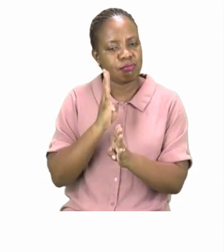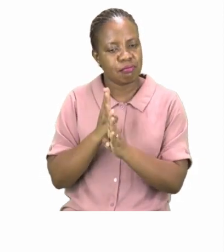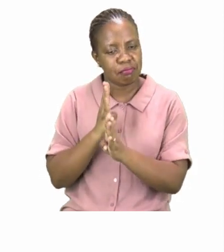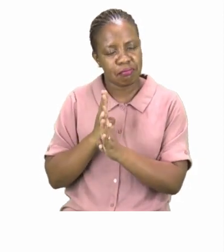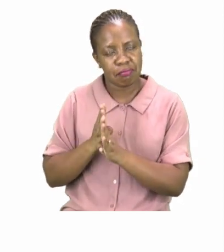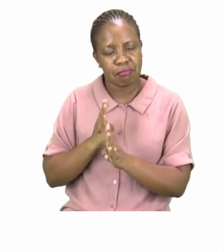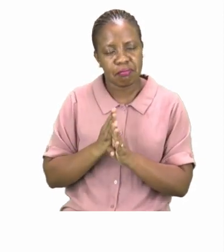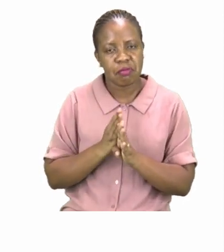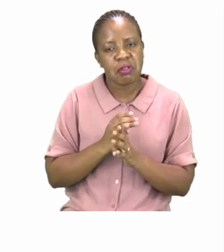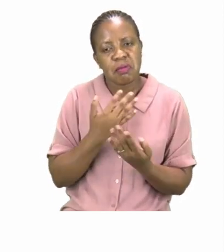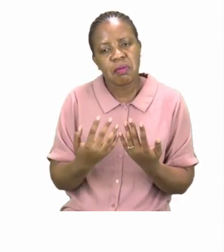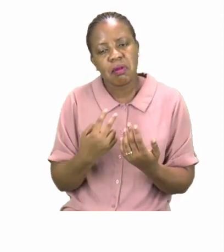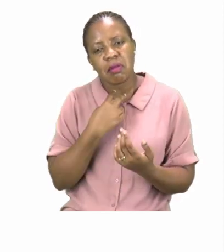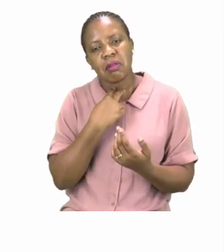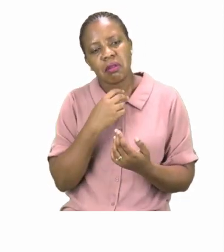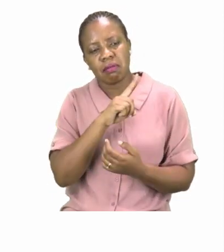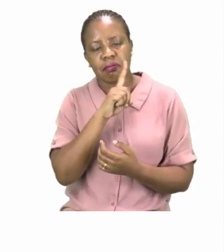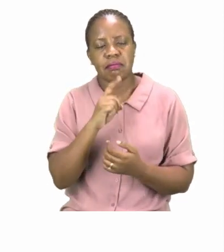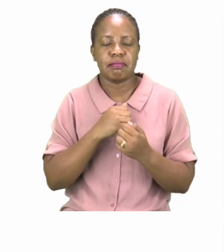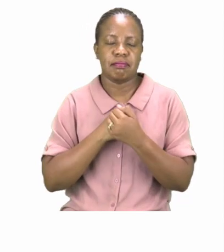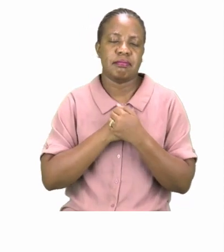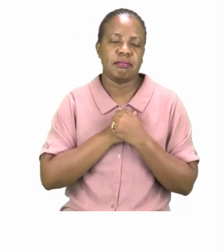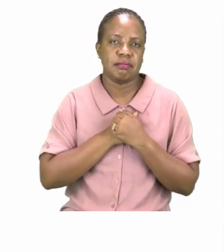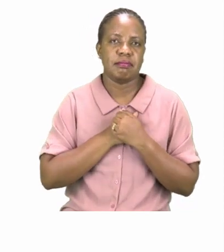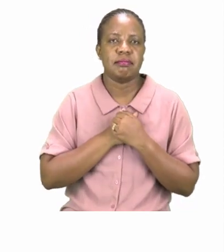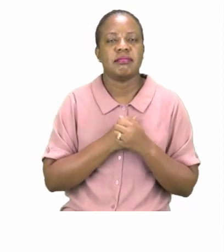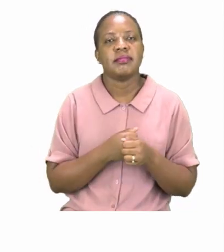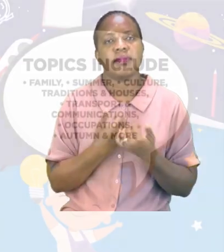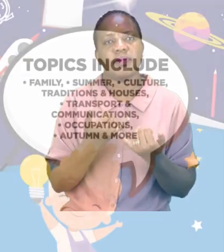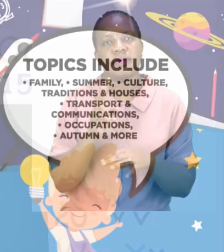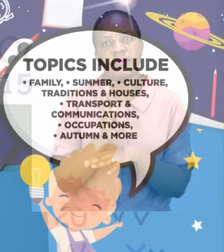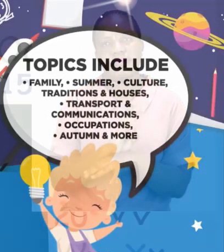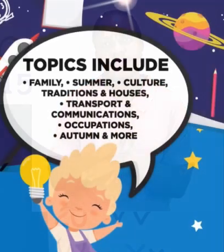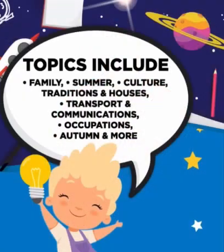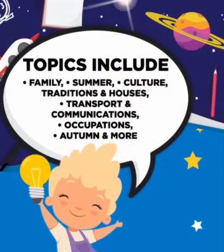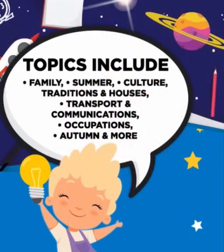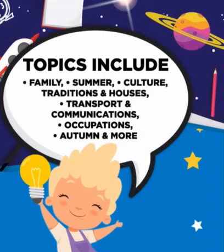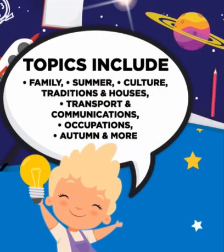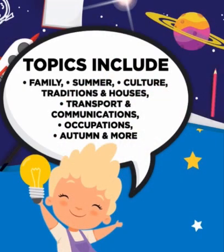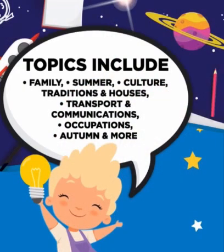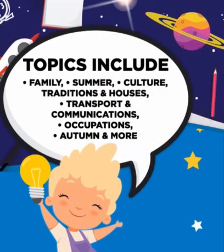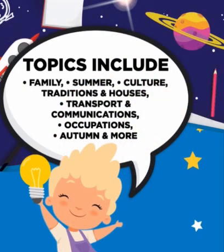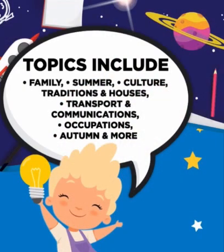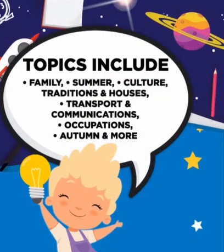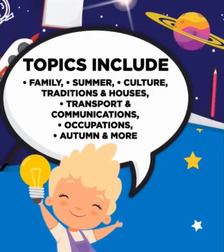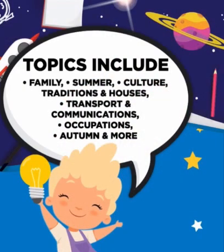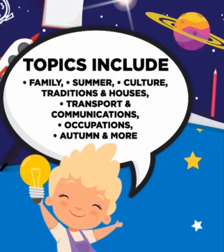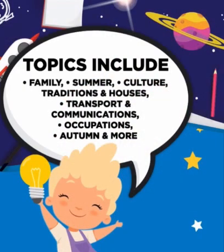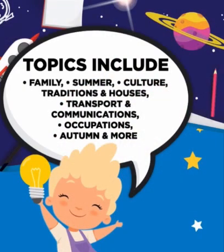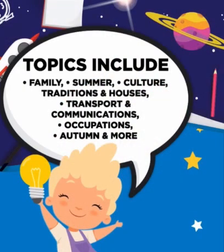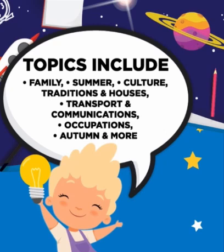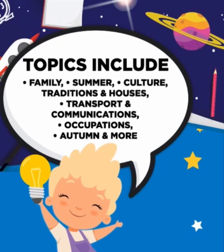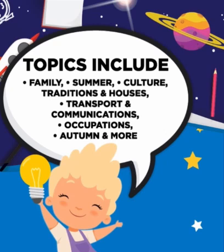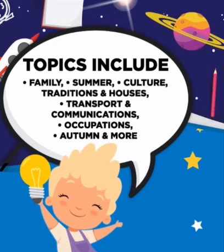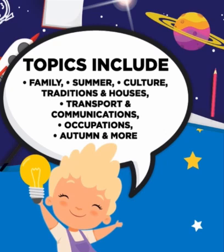Take your time, and I'll see you just now after our advert break. Do you have children in the age range of 5 to 6 years